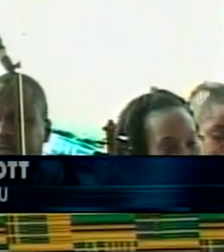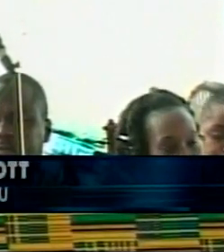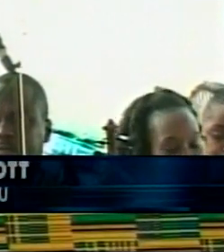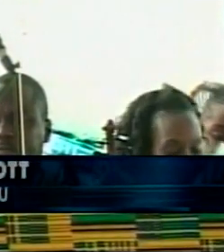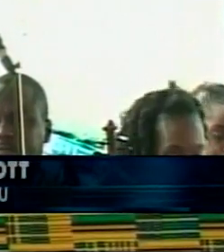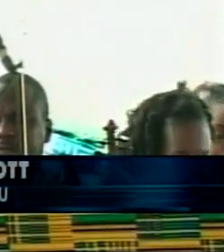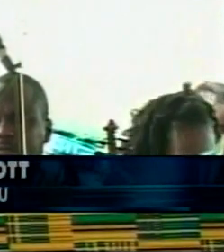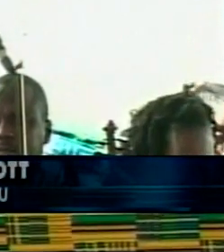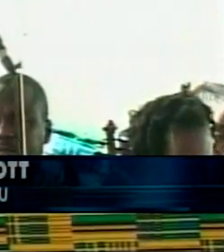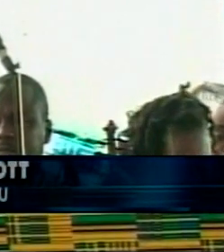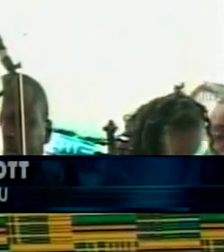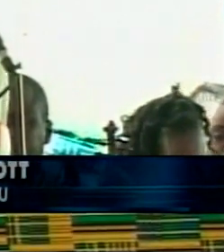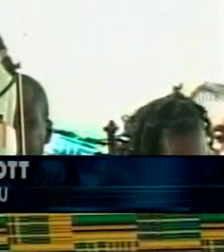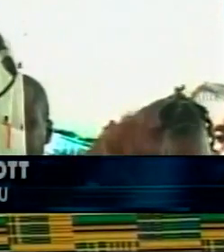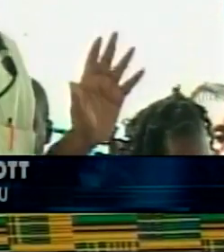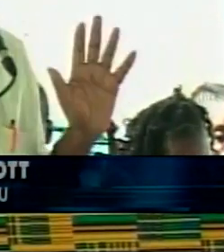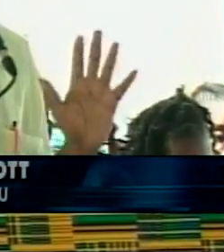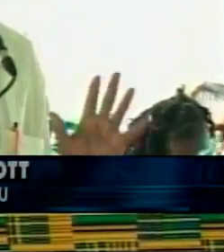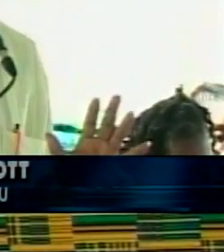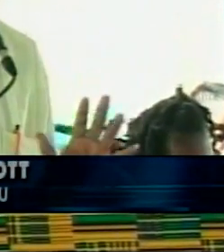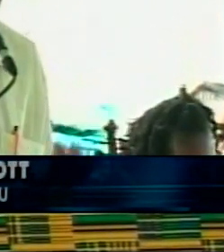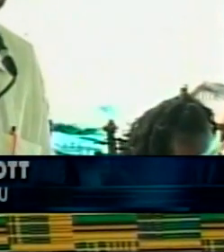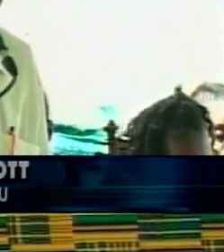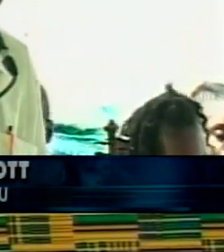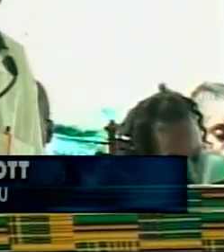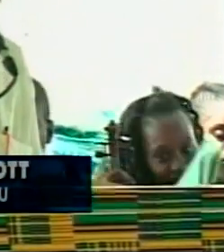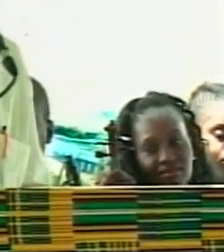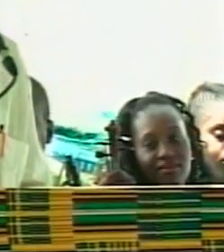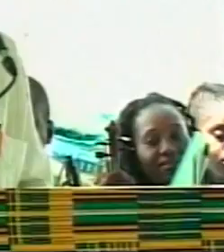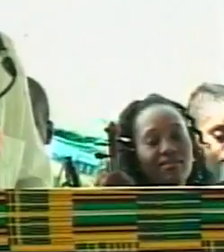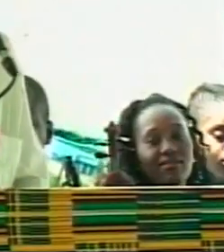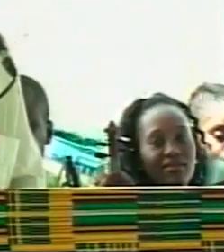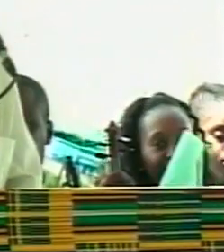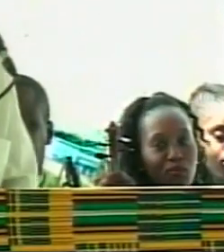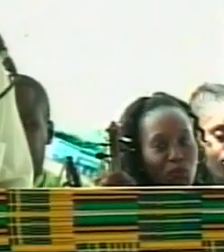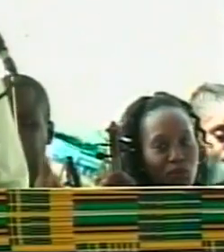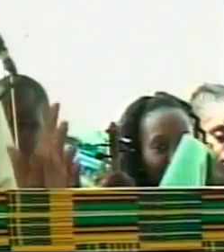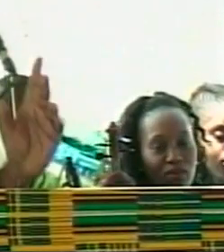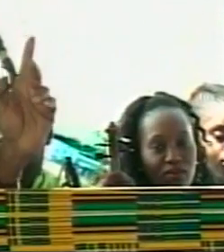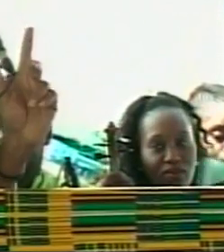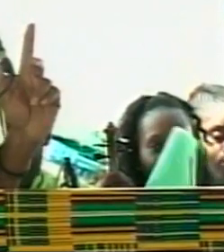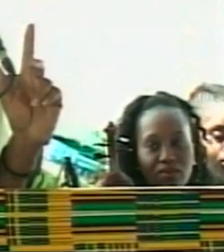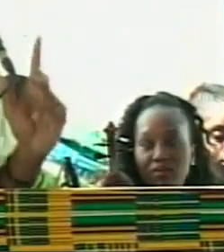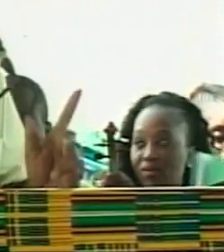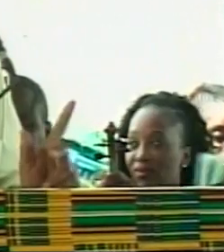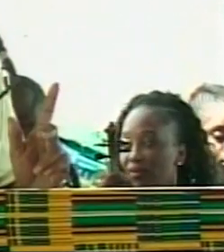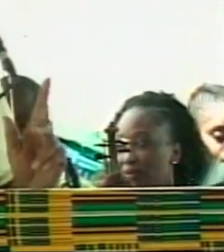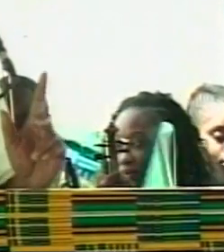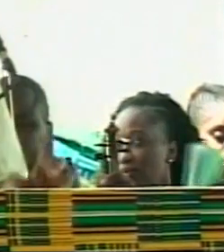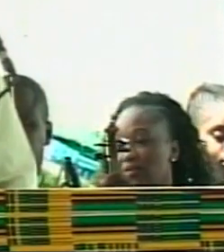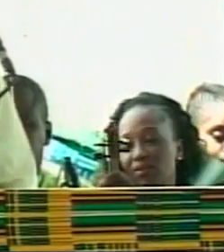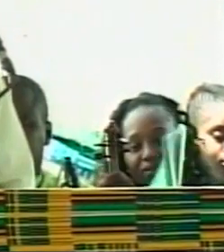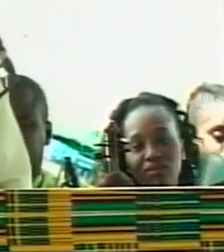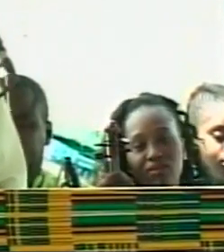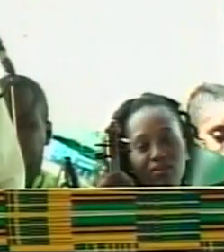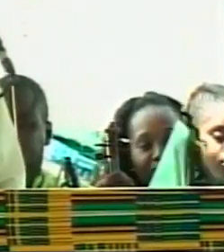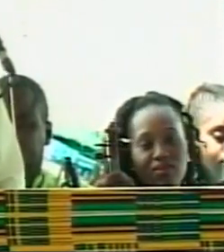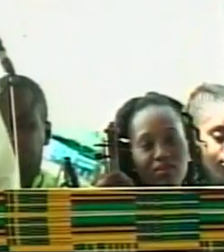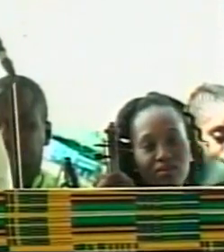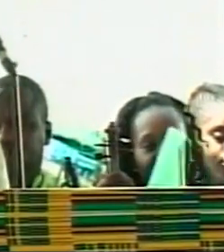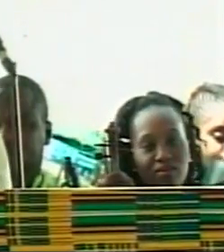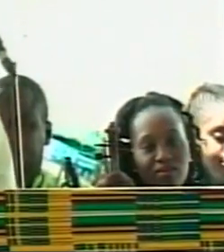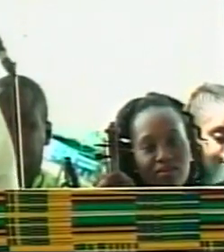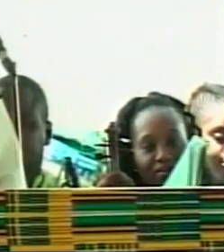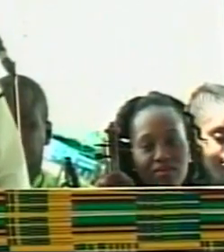We in Barbados at all levels appear still to be treating the heroes of the 1937 disturbances as low-level rabble-rousers in just the same